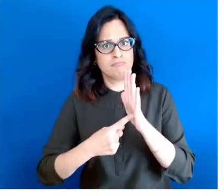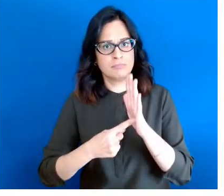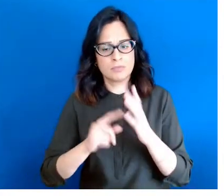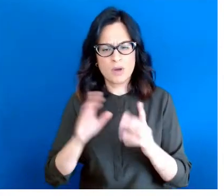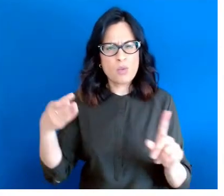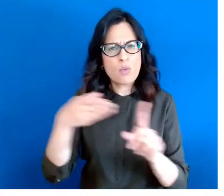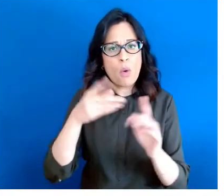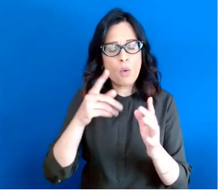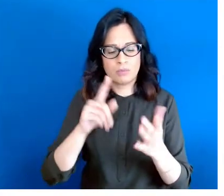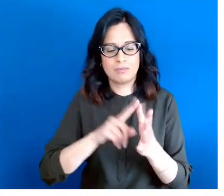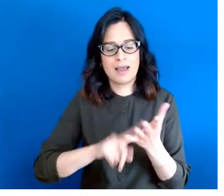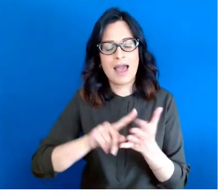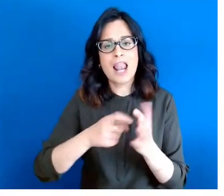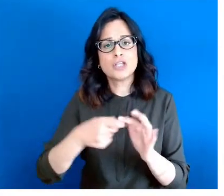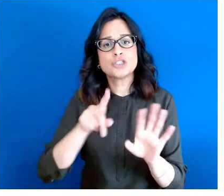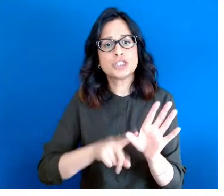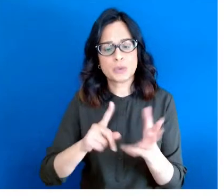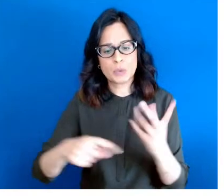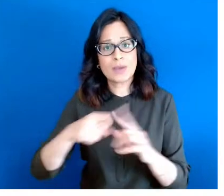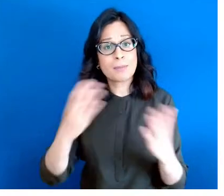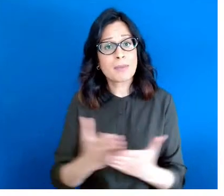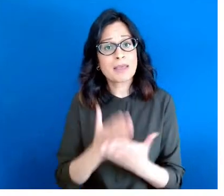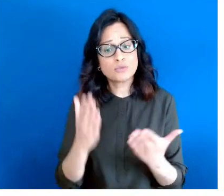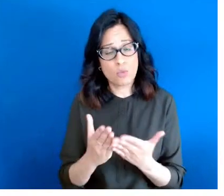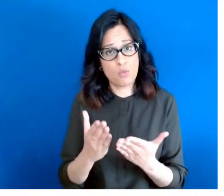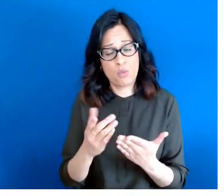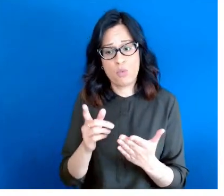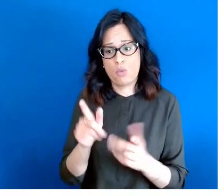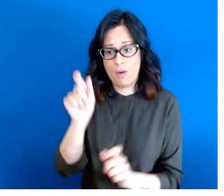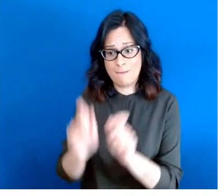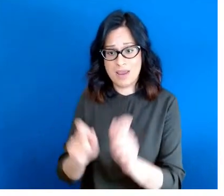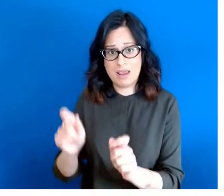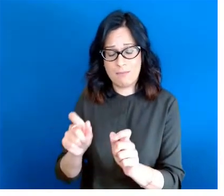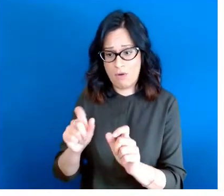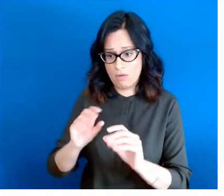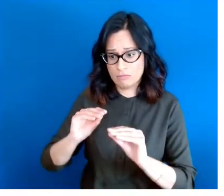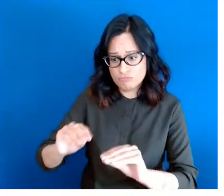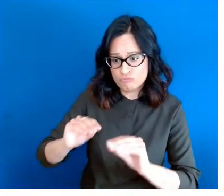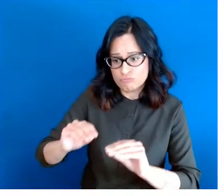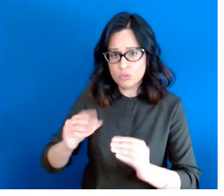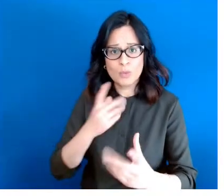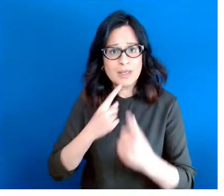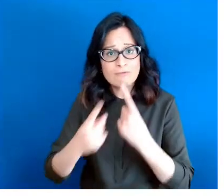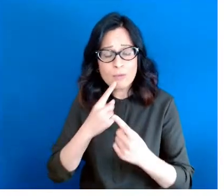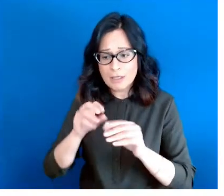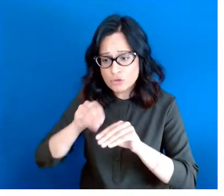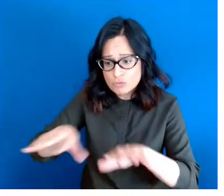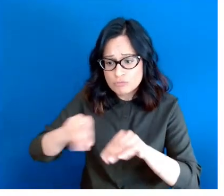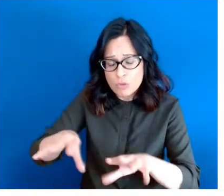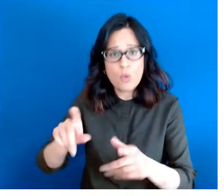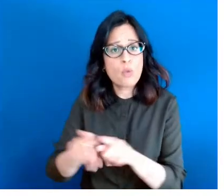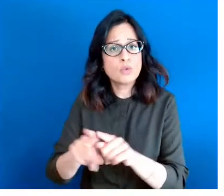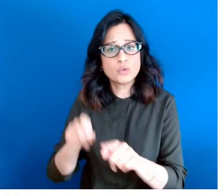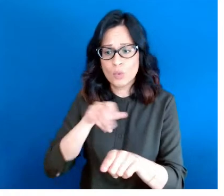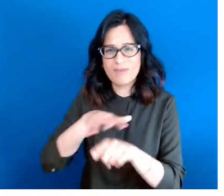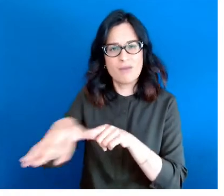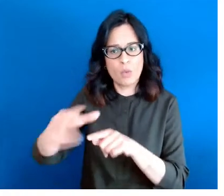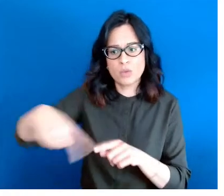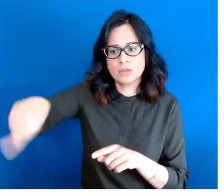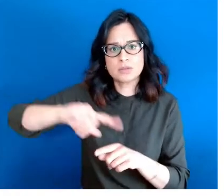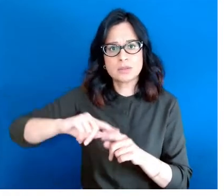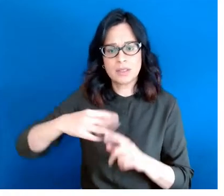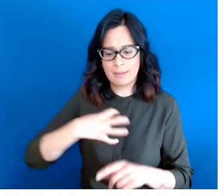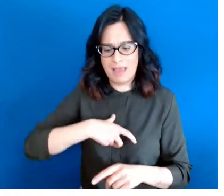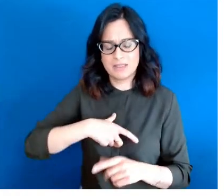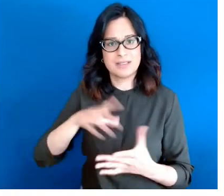UK is to empower, educate, research, resource, and influence, and be ambassadors and the voice of the